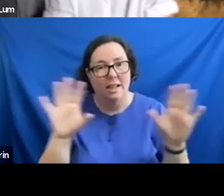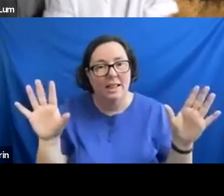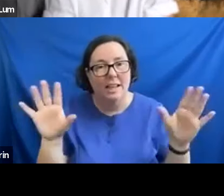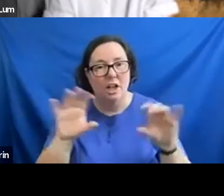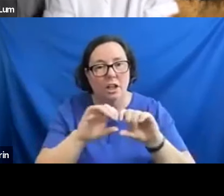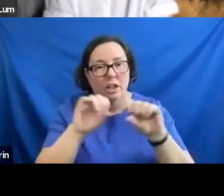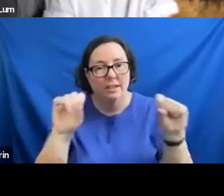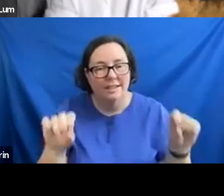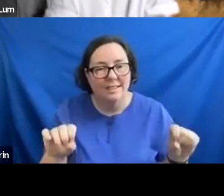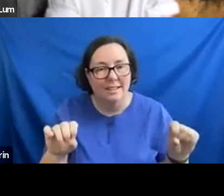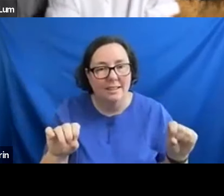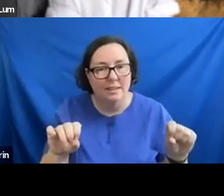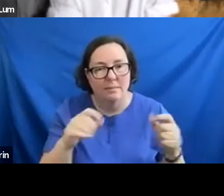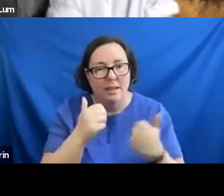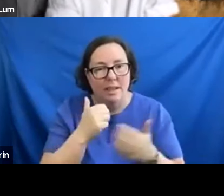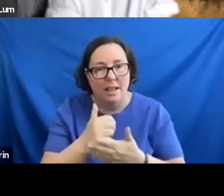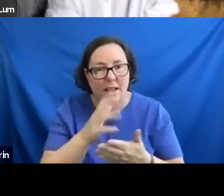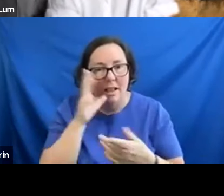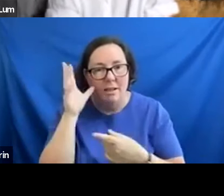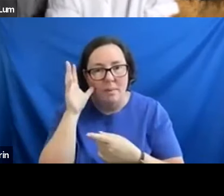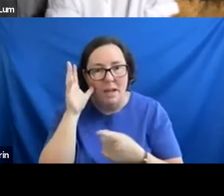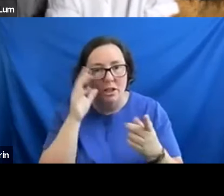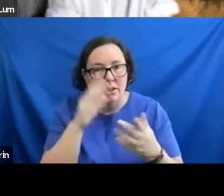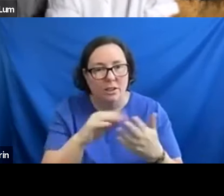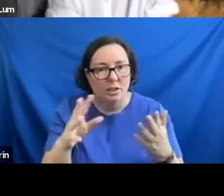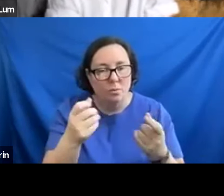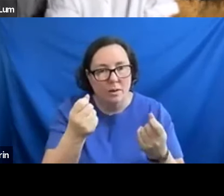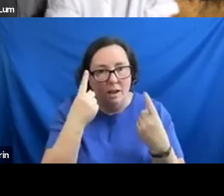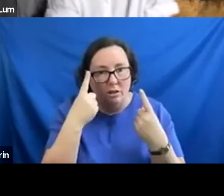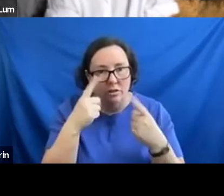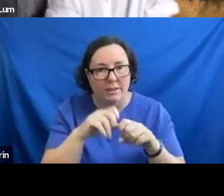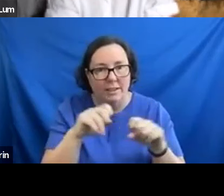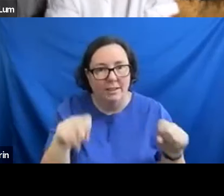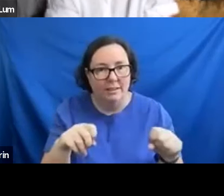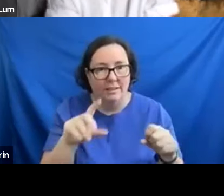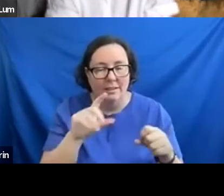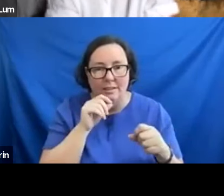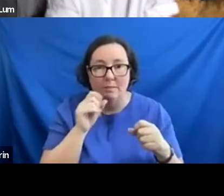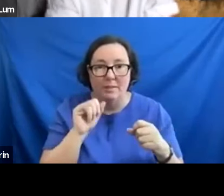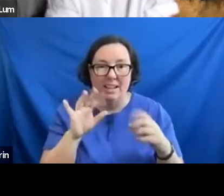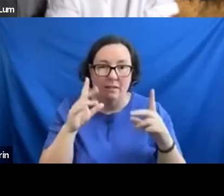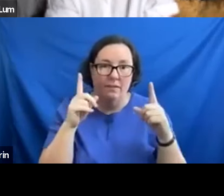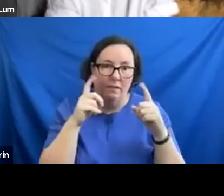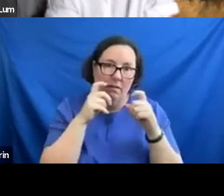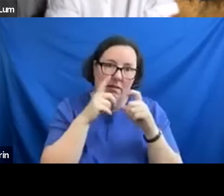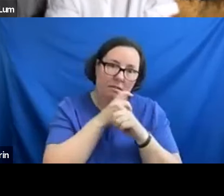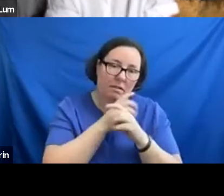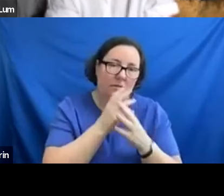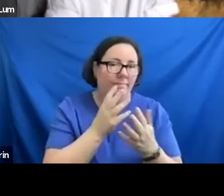to understand for every parent and every student in the district, to Ms. Garrett's point last time we met.